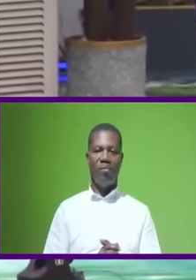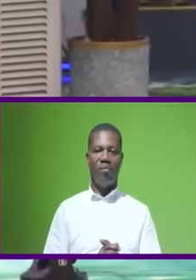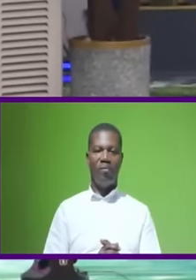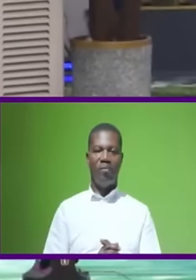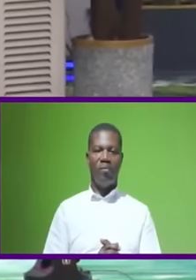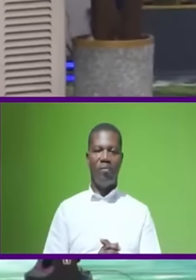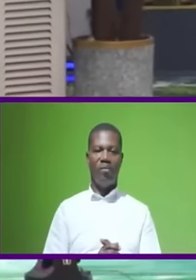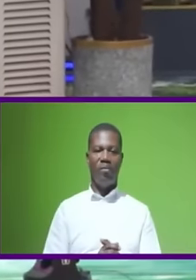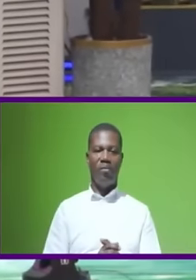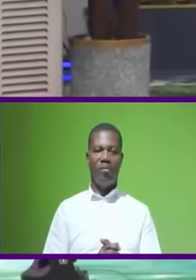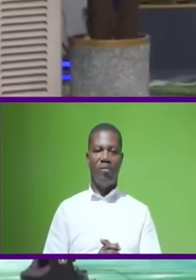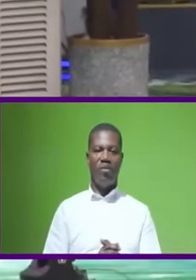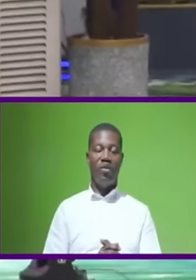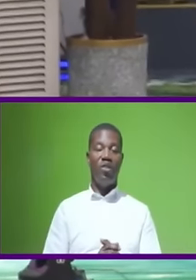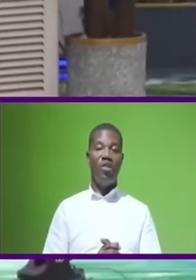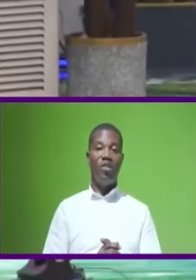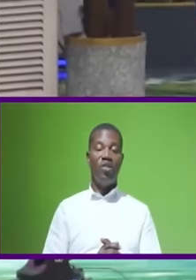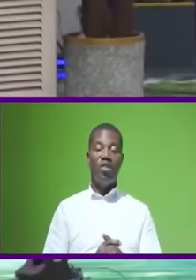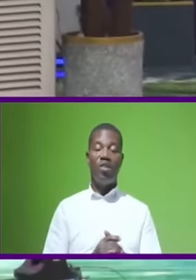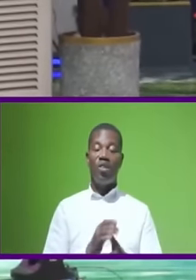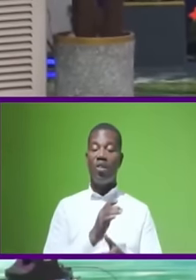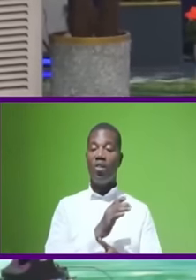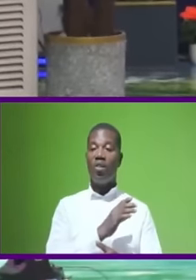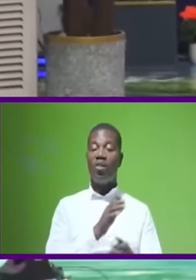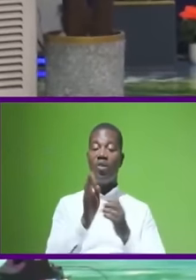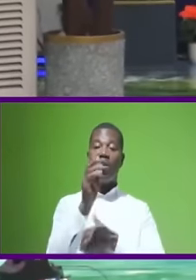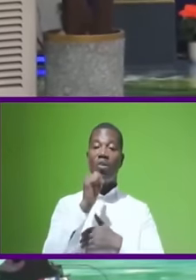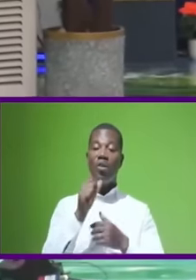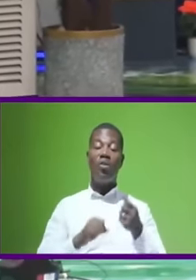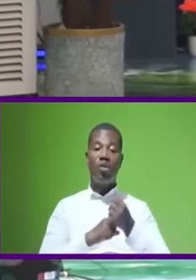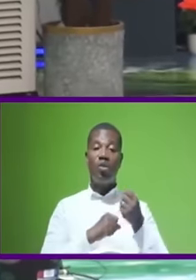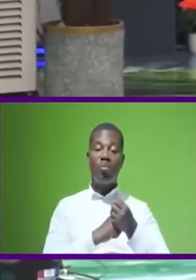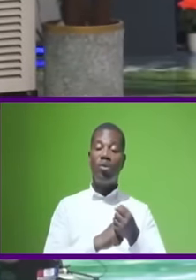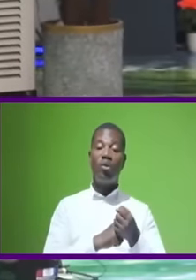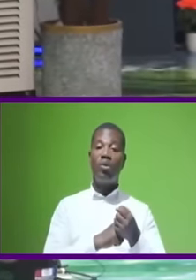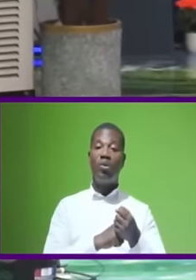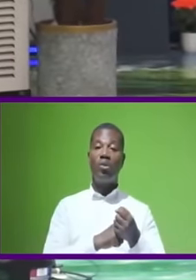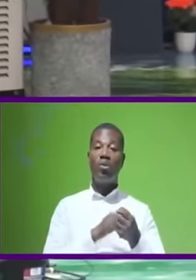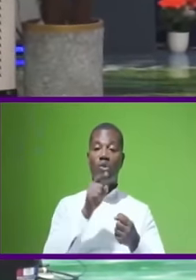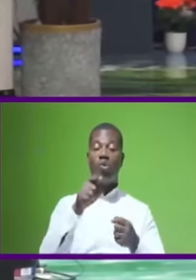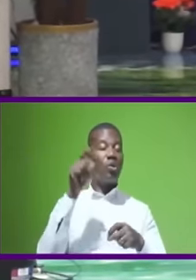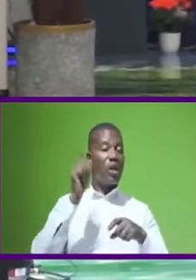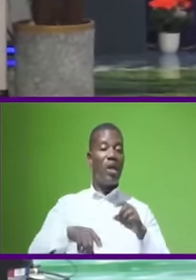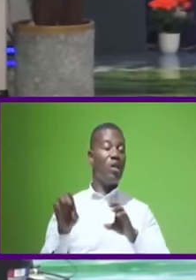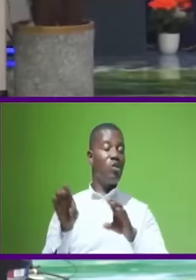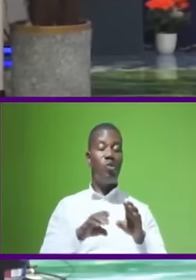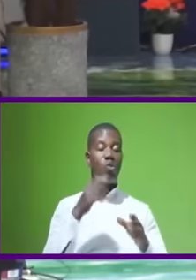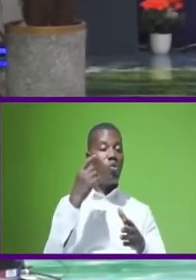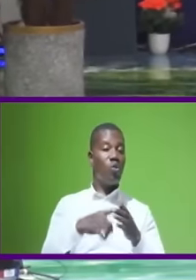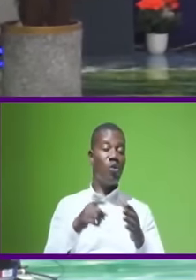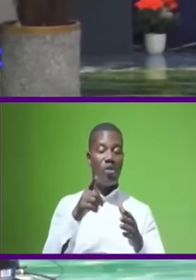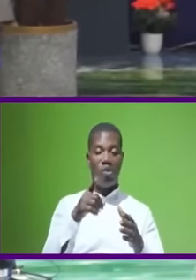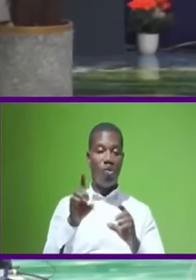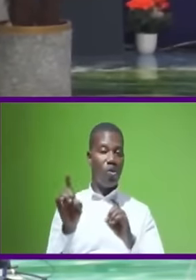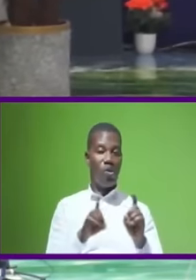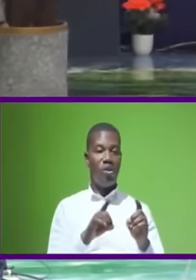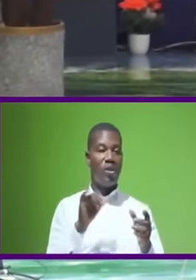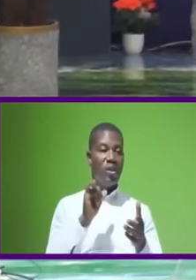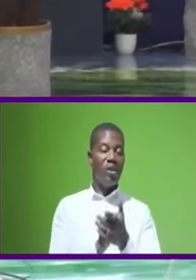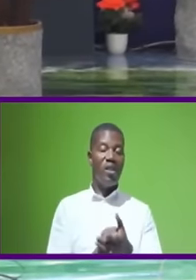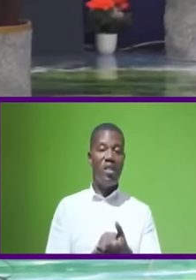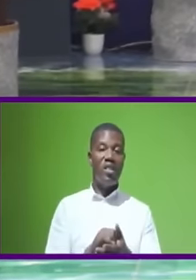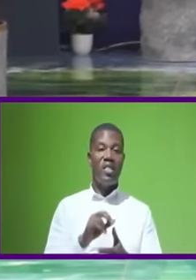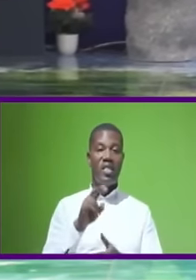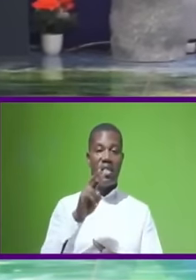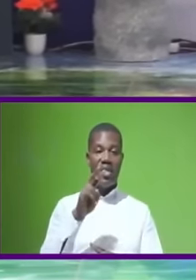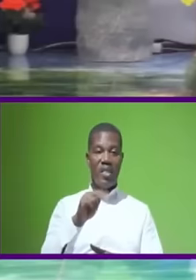nyame pan ka obi ho a ontumi nya de awuye. We na Nicodemus ekoka kire